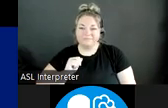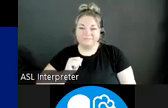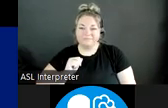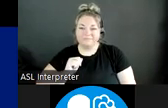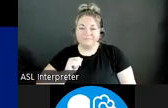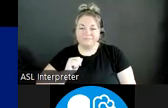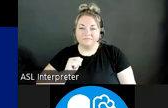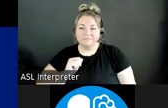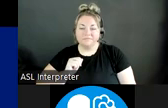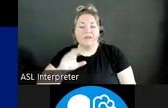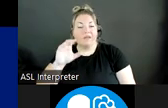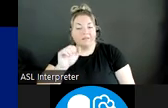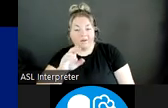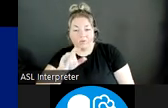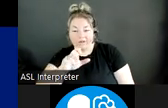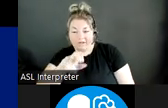Carolyn.